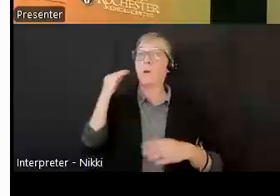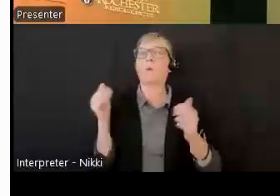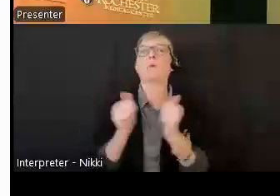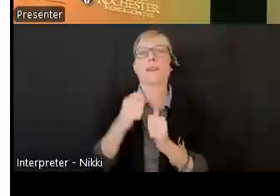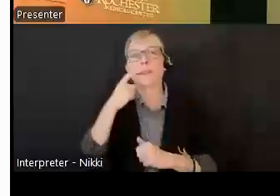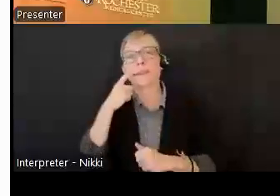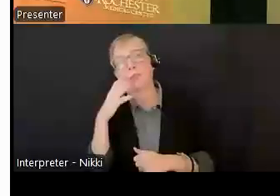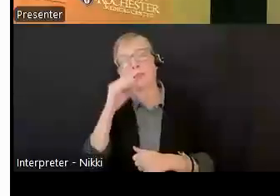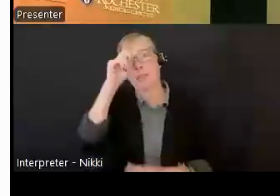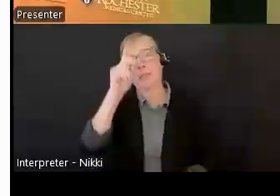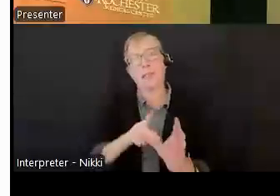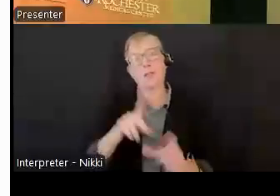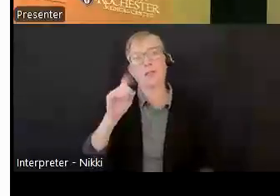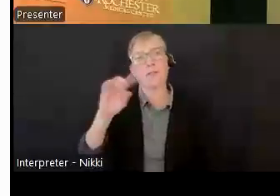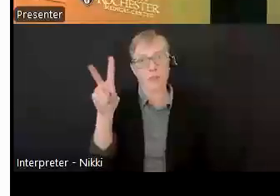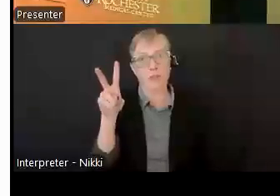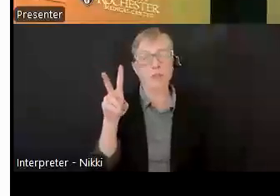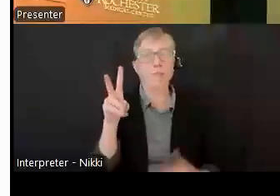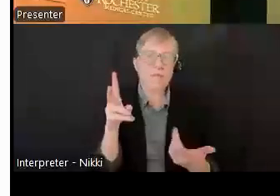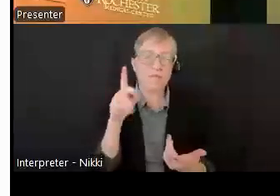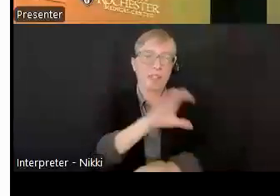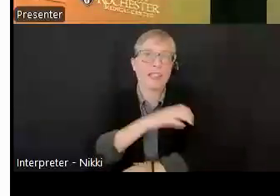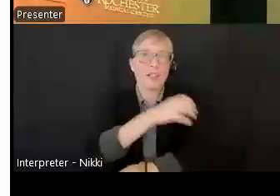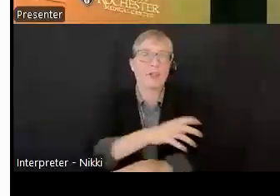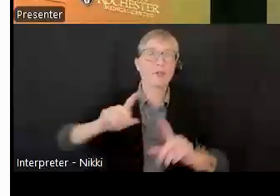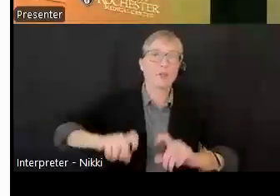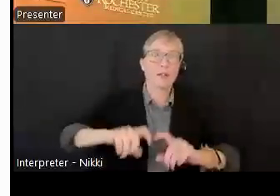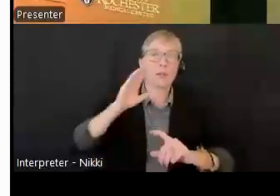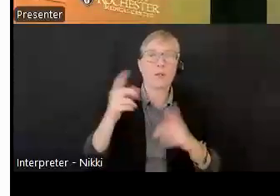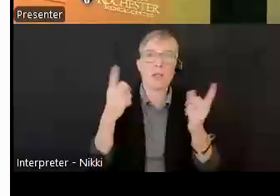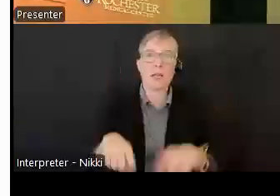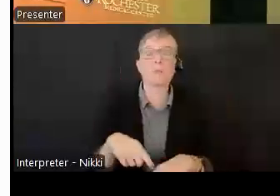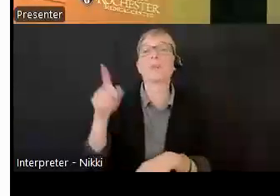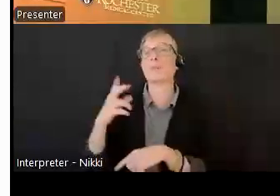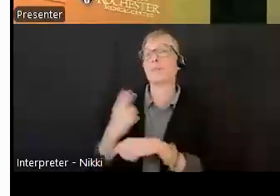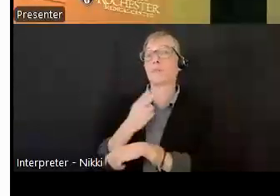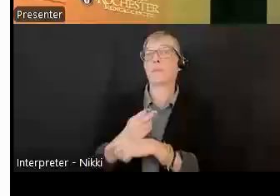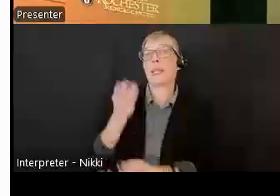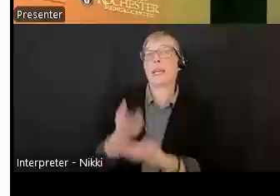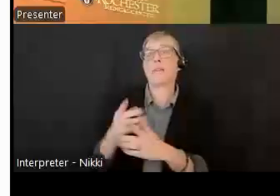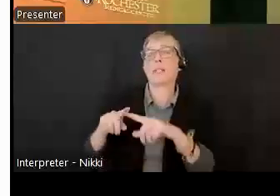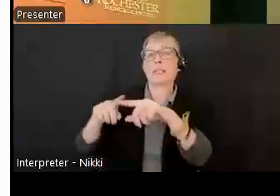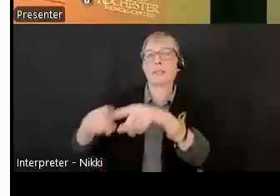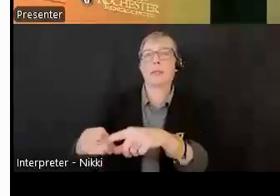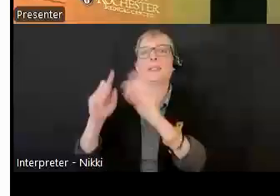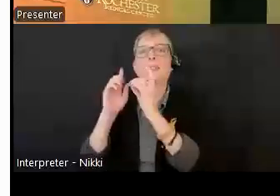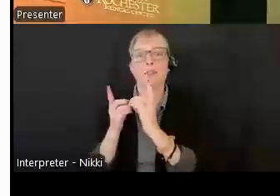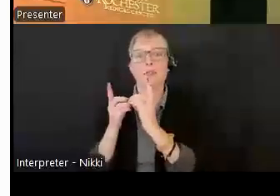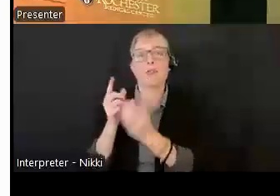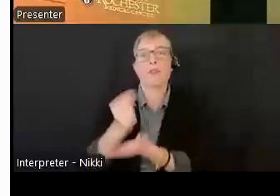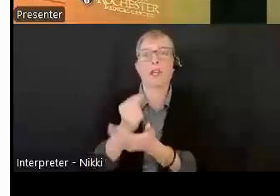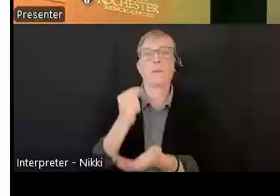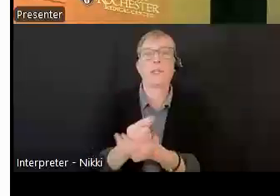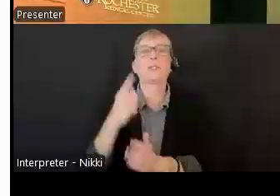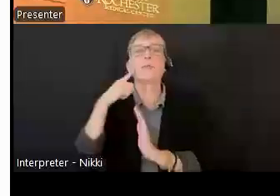her clinical trials. Her work focuses on using evidence-based digital therapeutics, such as an avatar-assisted rich